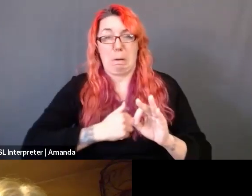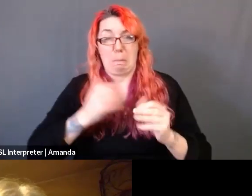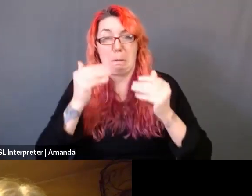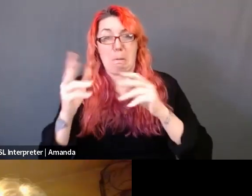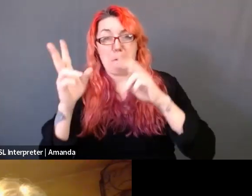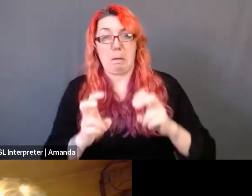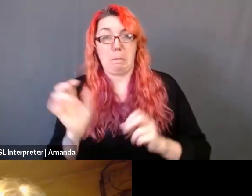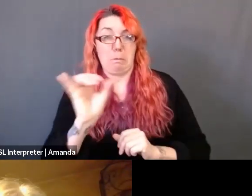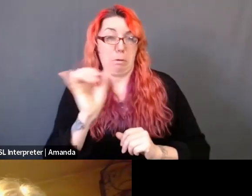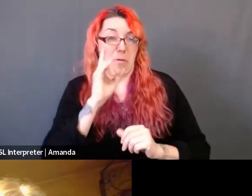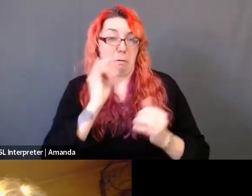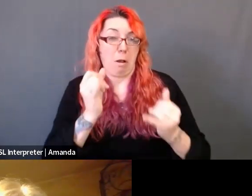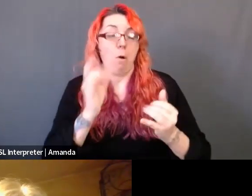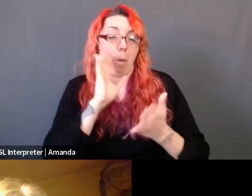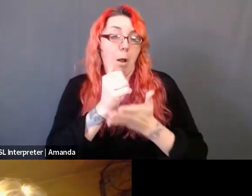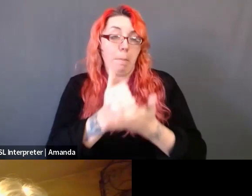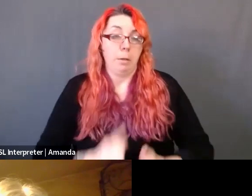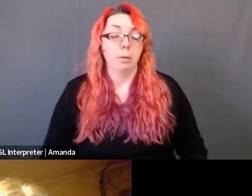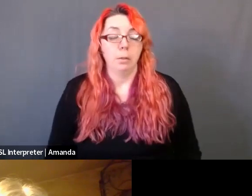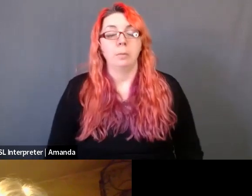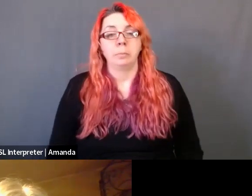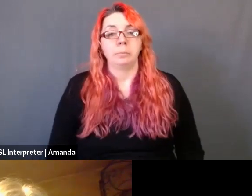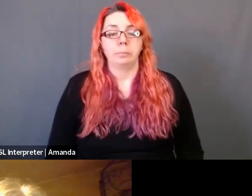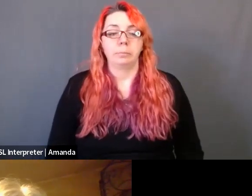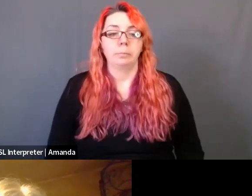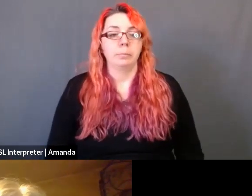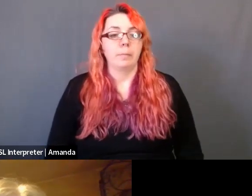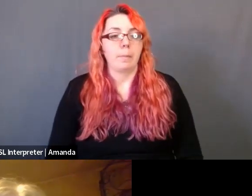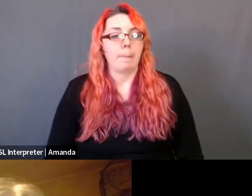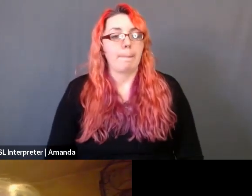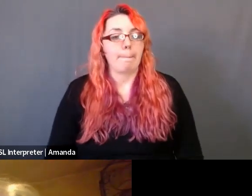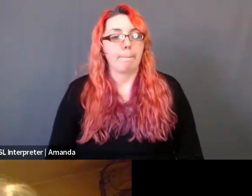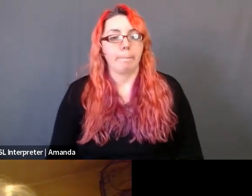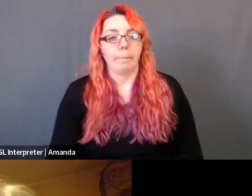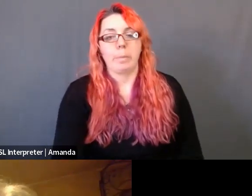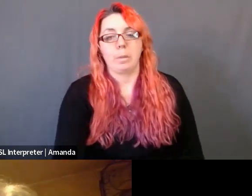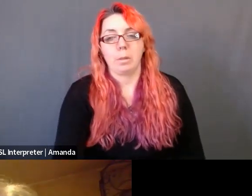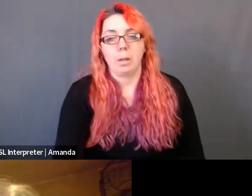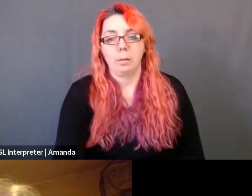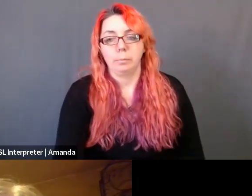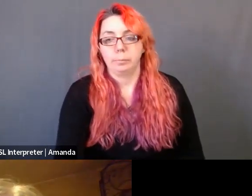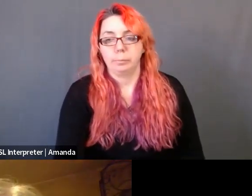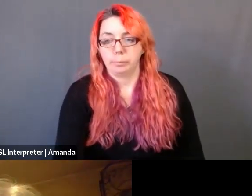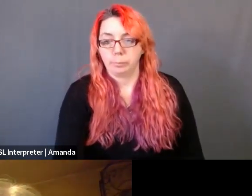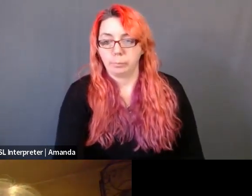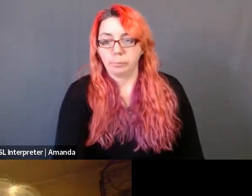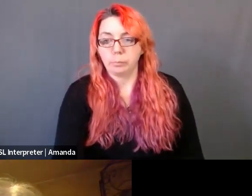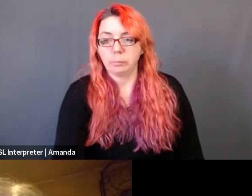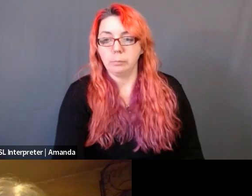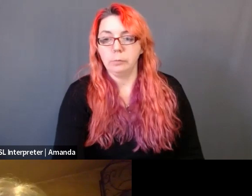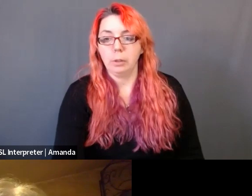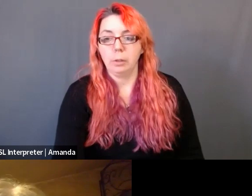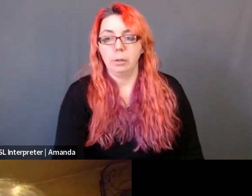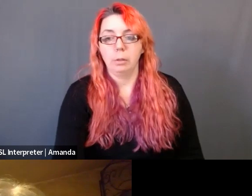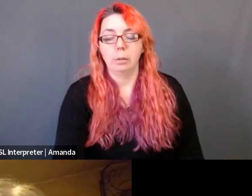I'll make sure these get sent along again as well with the other additional slides. And so I added these. I won't go through them just for time because I